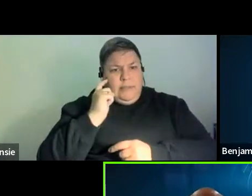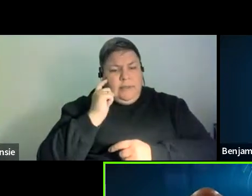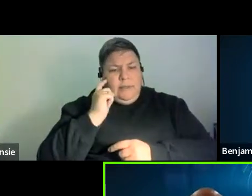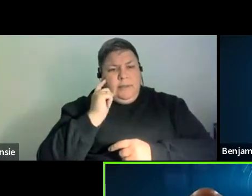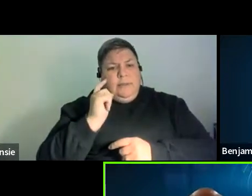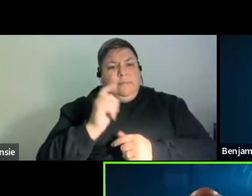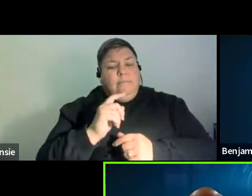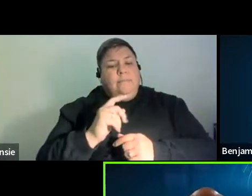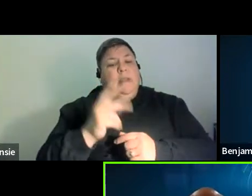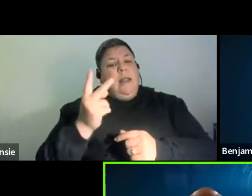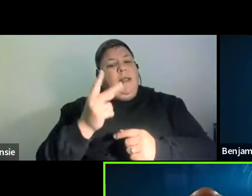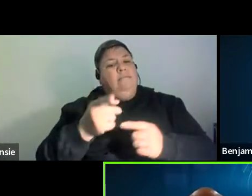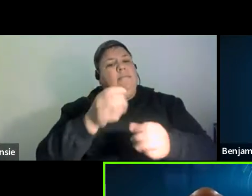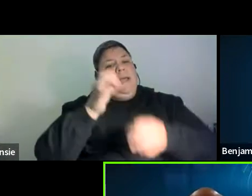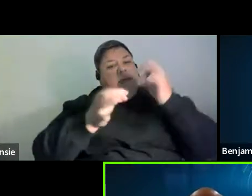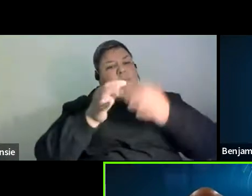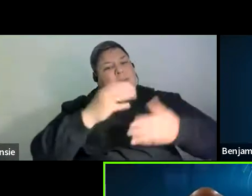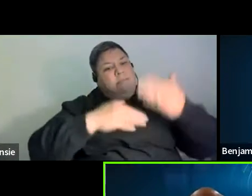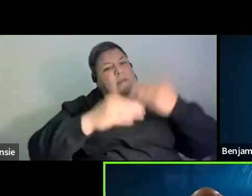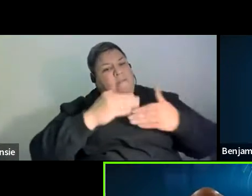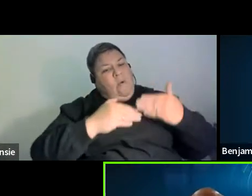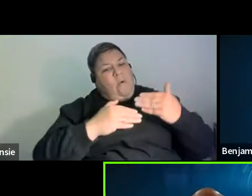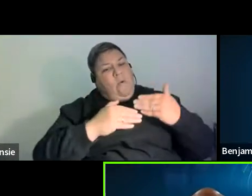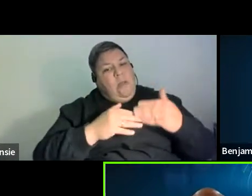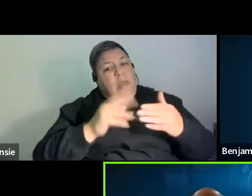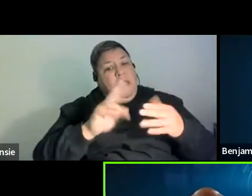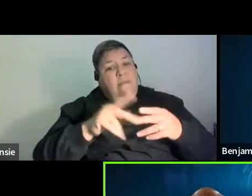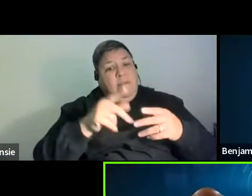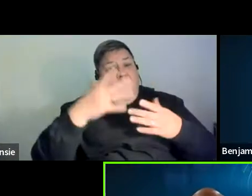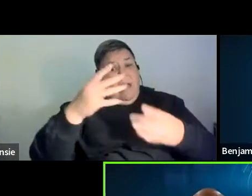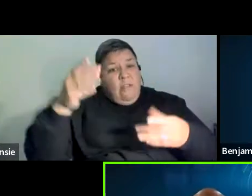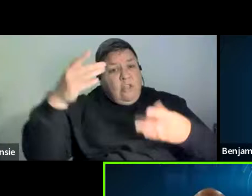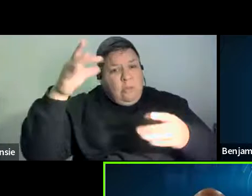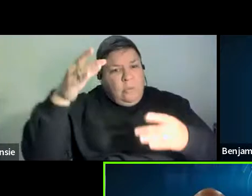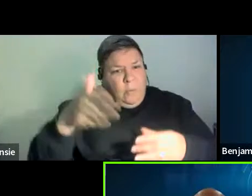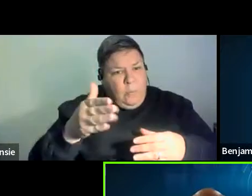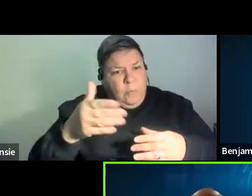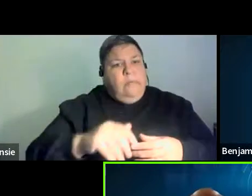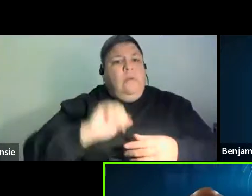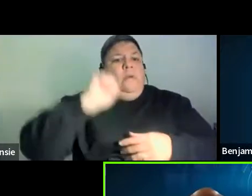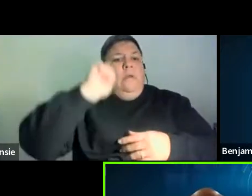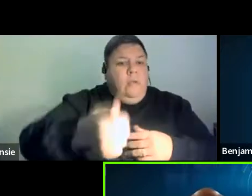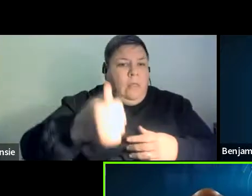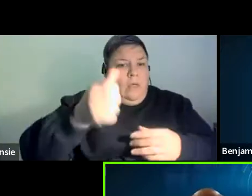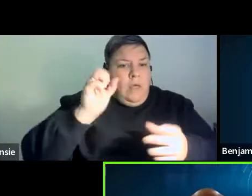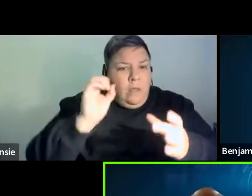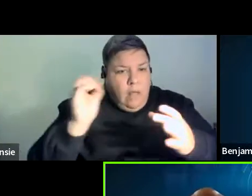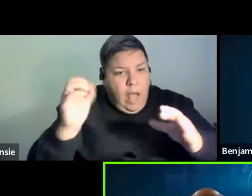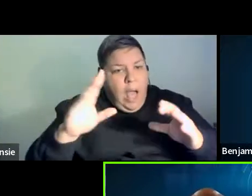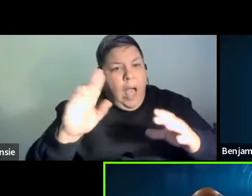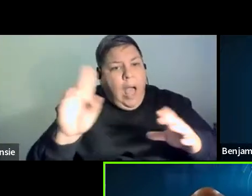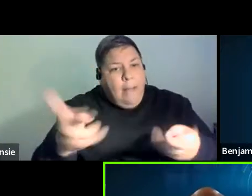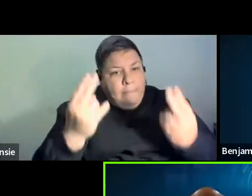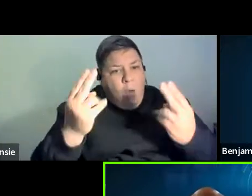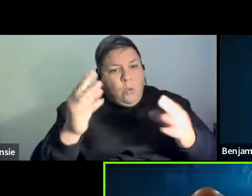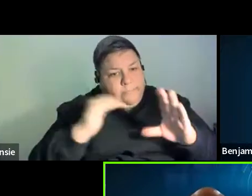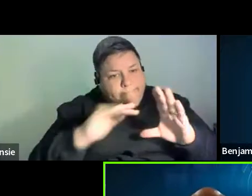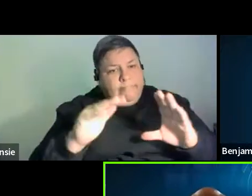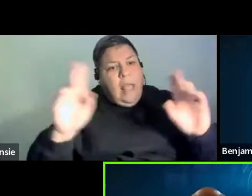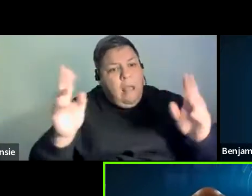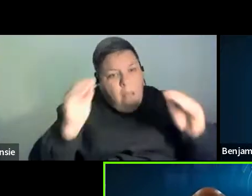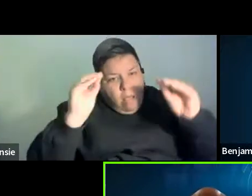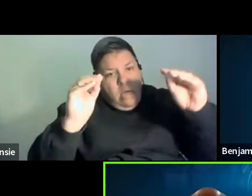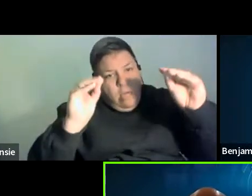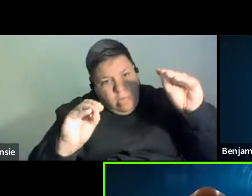if you lack documentation and then you go ahead and you upload, then the 21 days restarts again. Okay, so if,